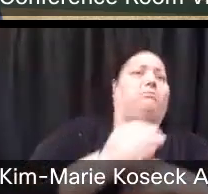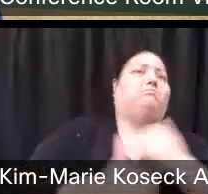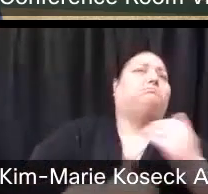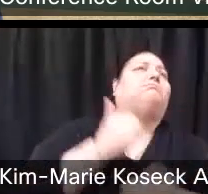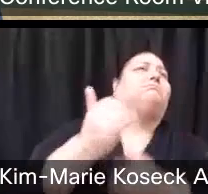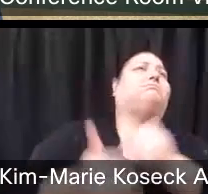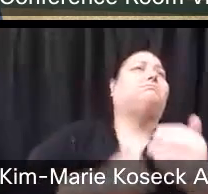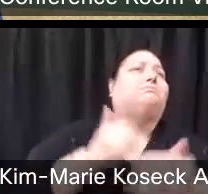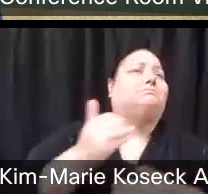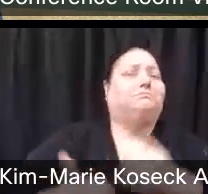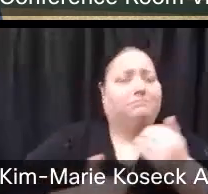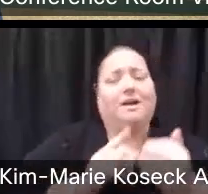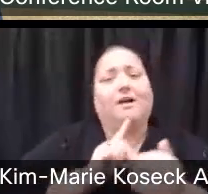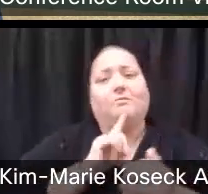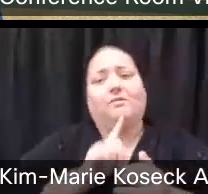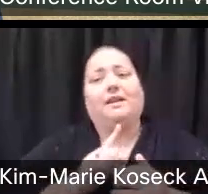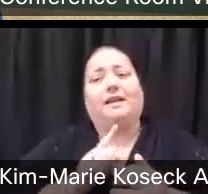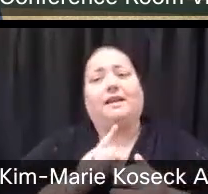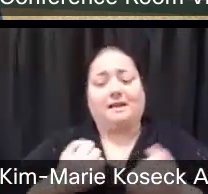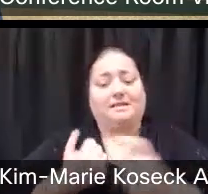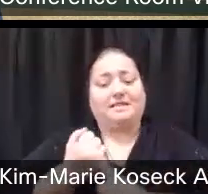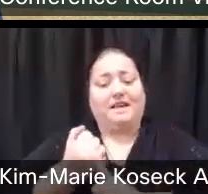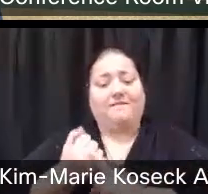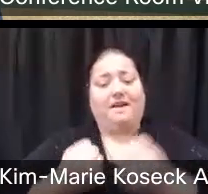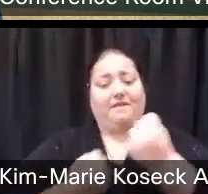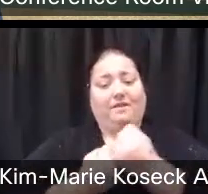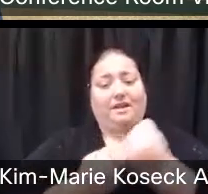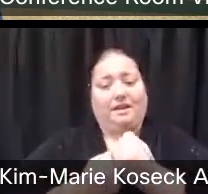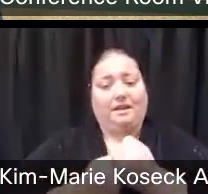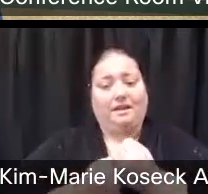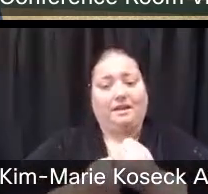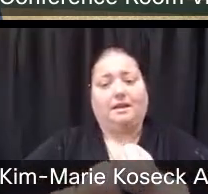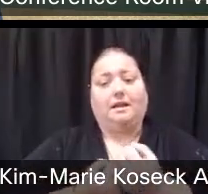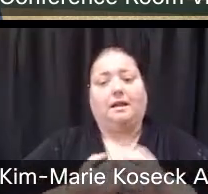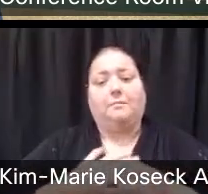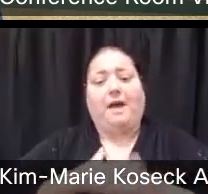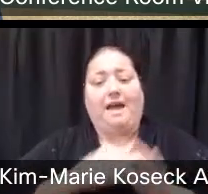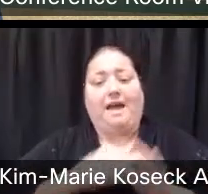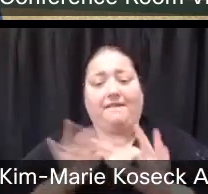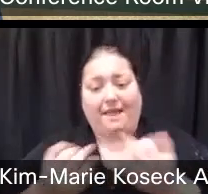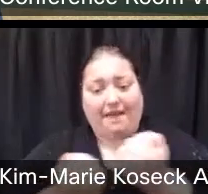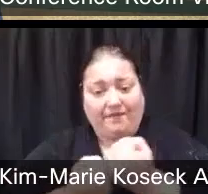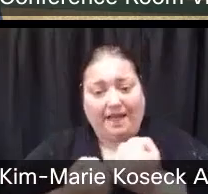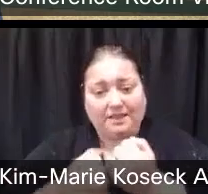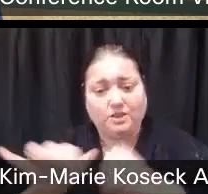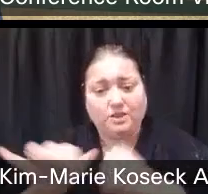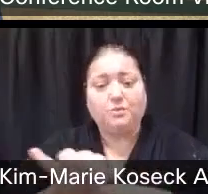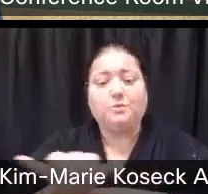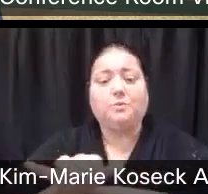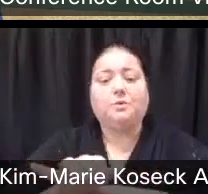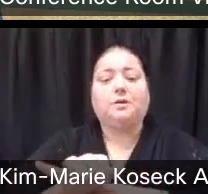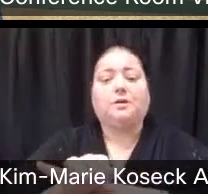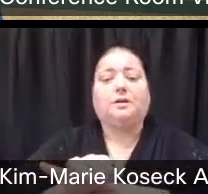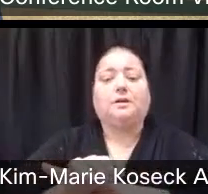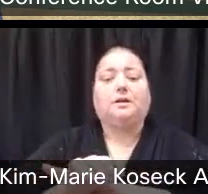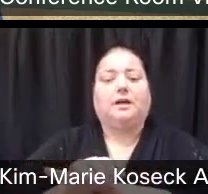you know, I'm a really good self-advocate, and I have family that were advocating as well. It's just a